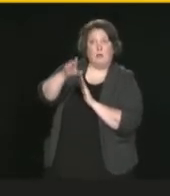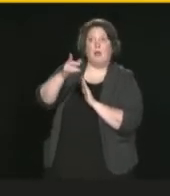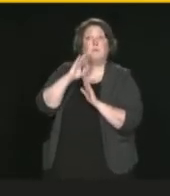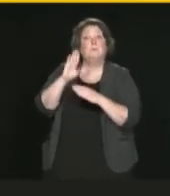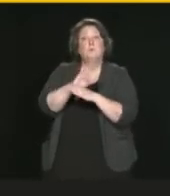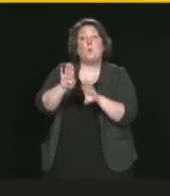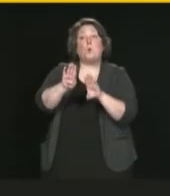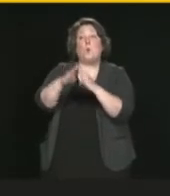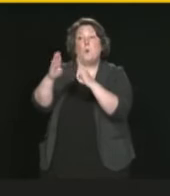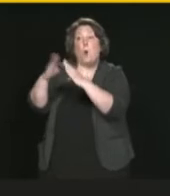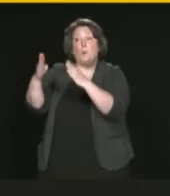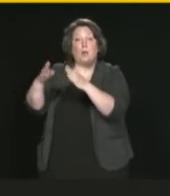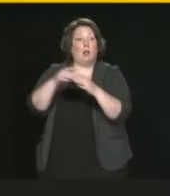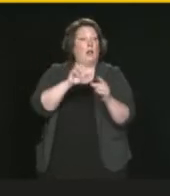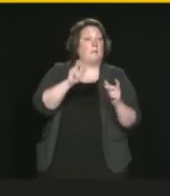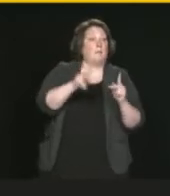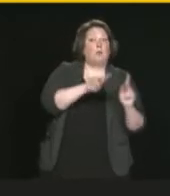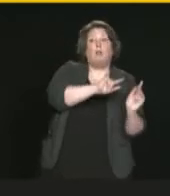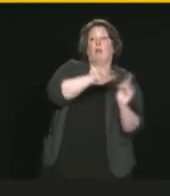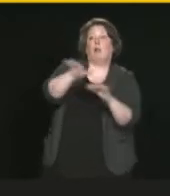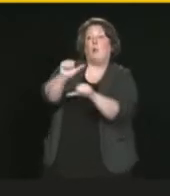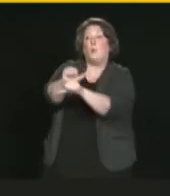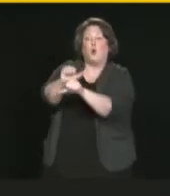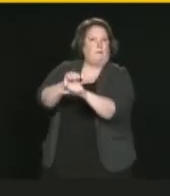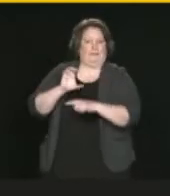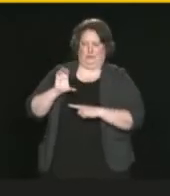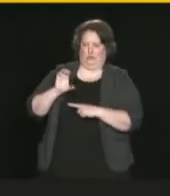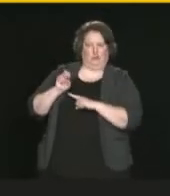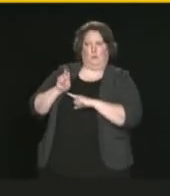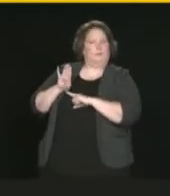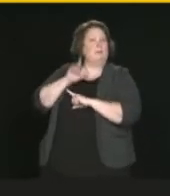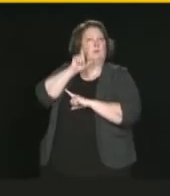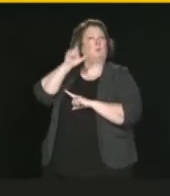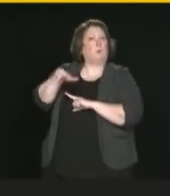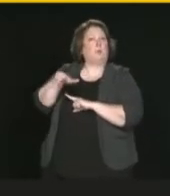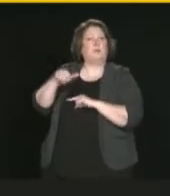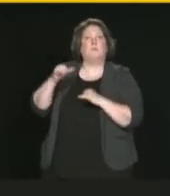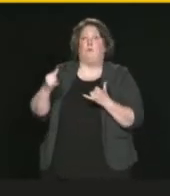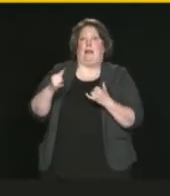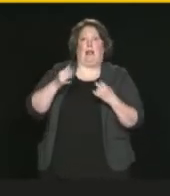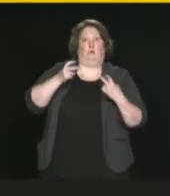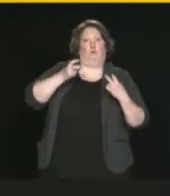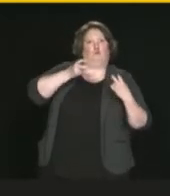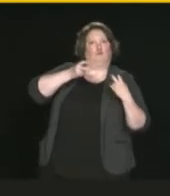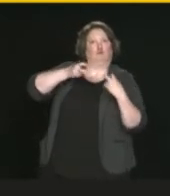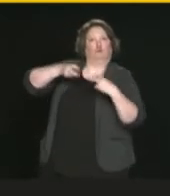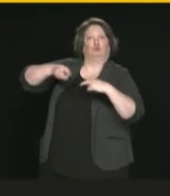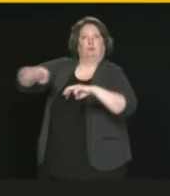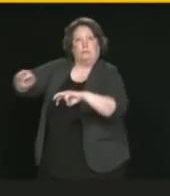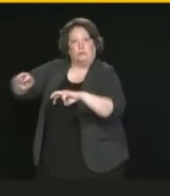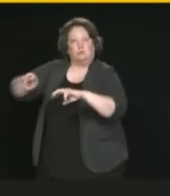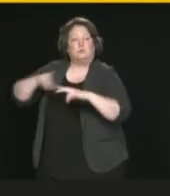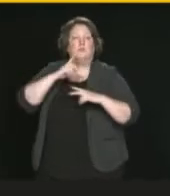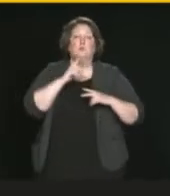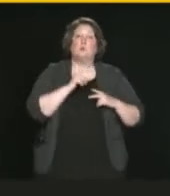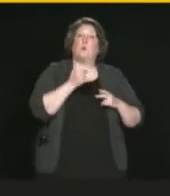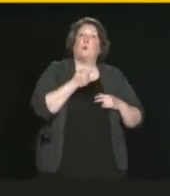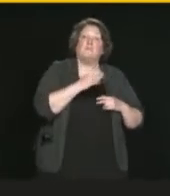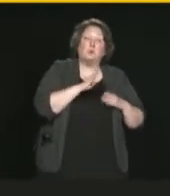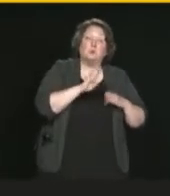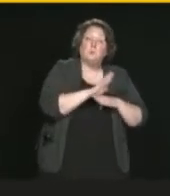CERB. But that transition period, and now we're starting to